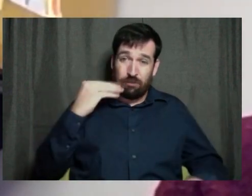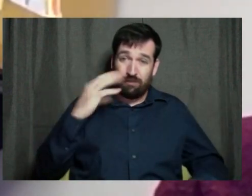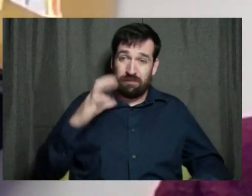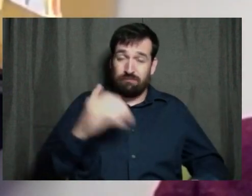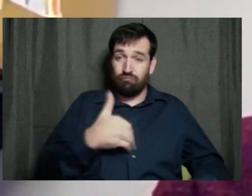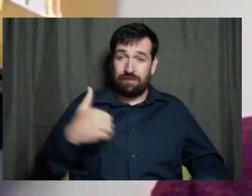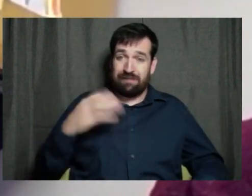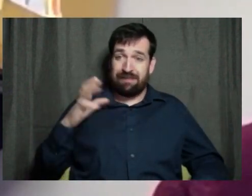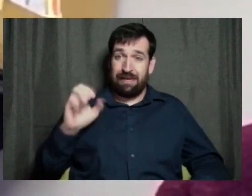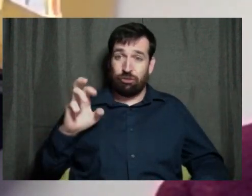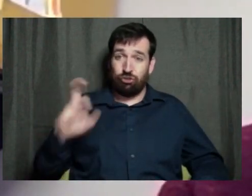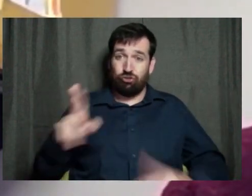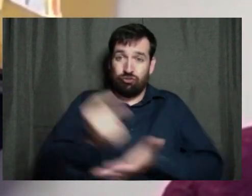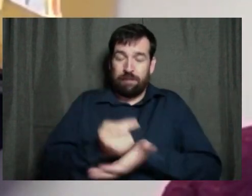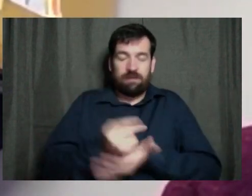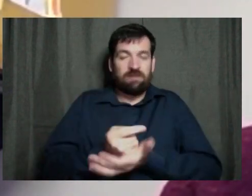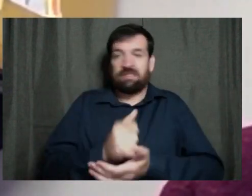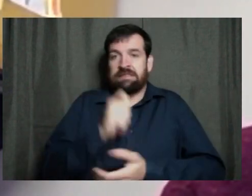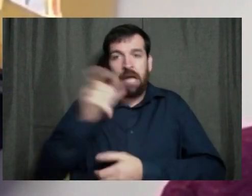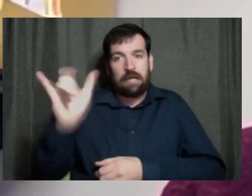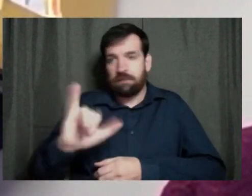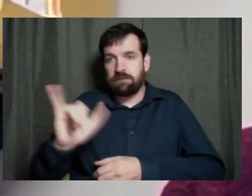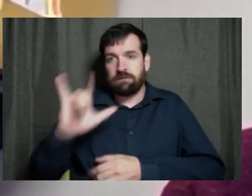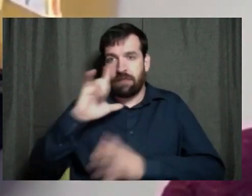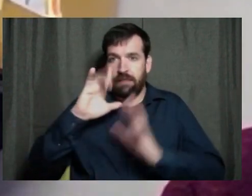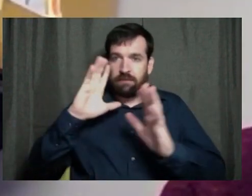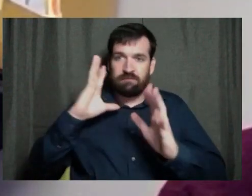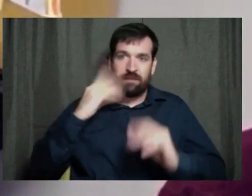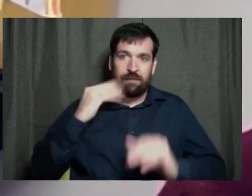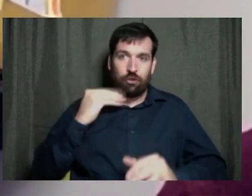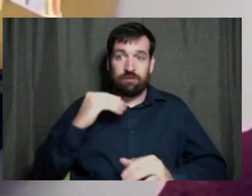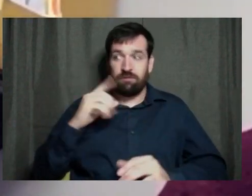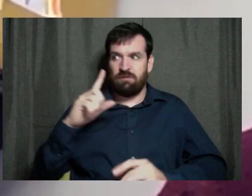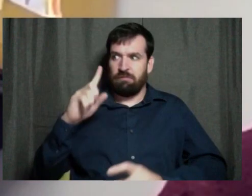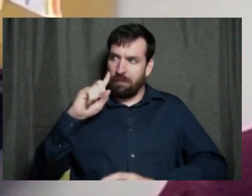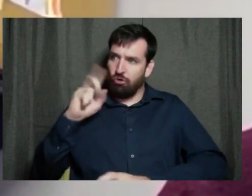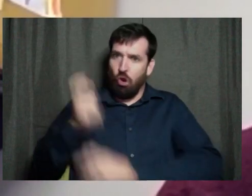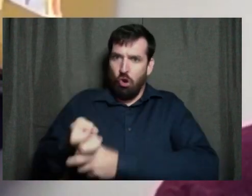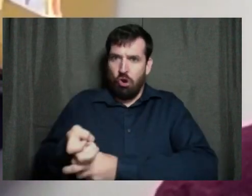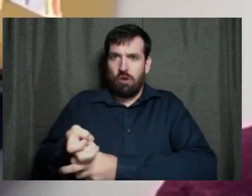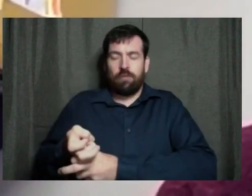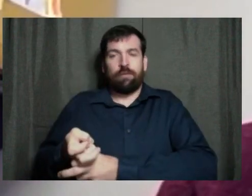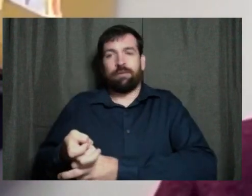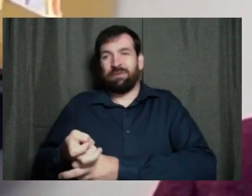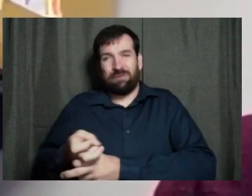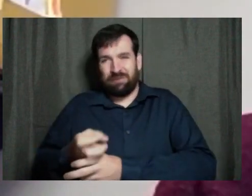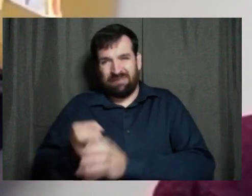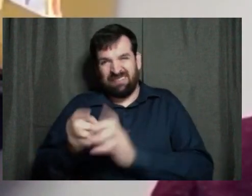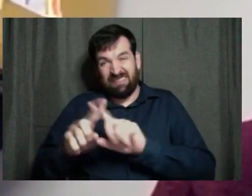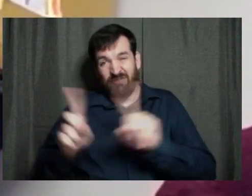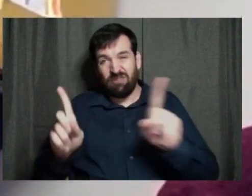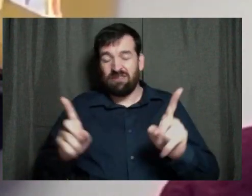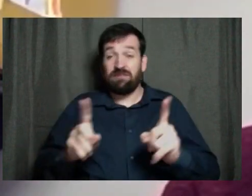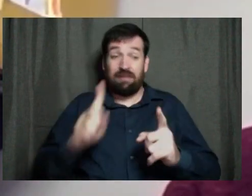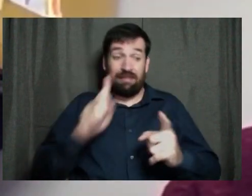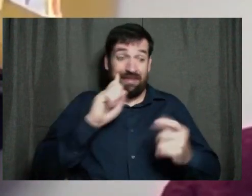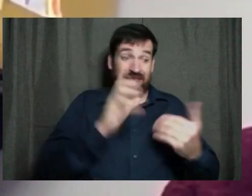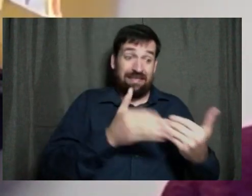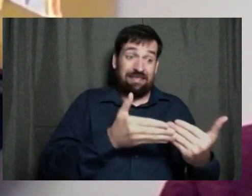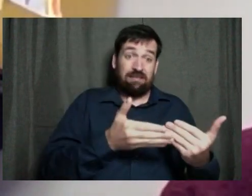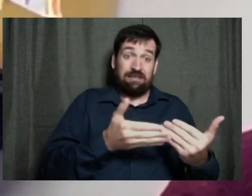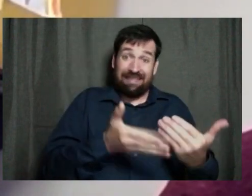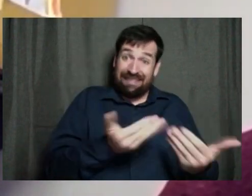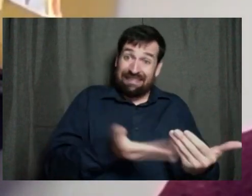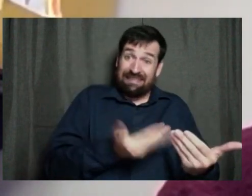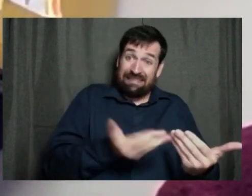I expected it to be like. The things that are hard were not the things that I expected would be hard. The things that were easy, I didn't expect to